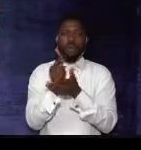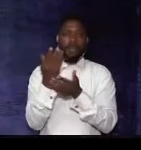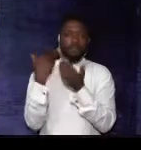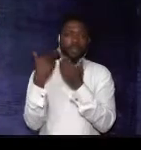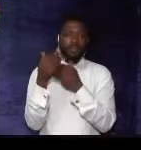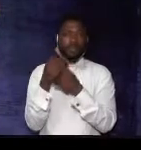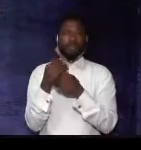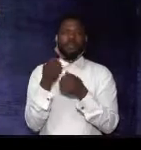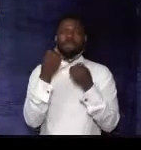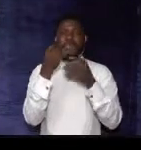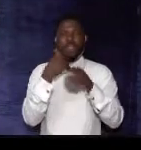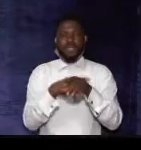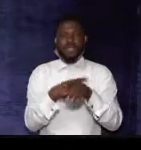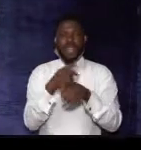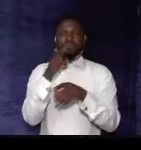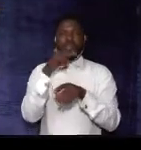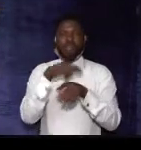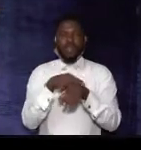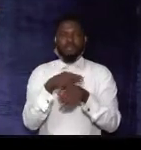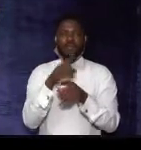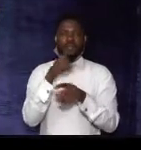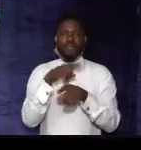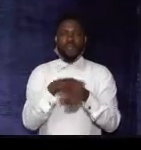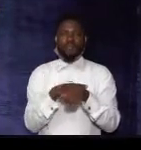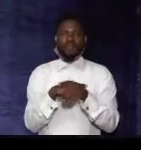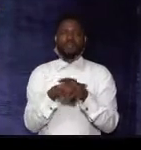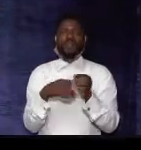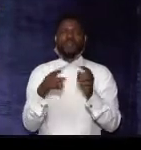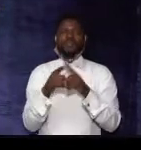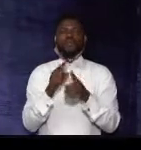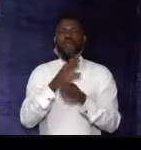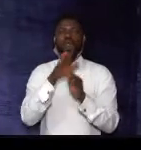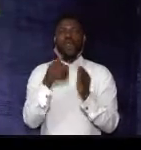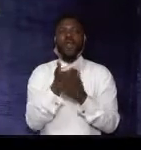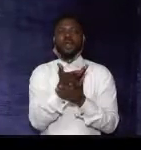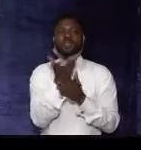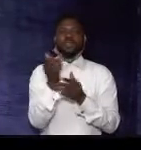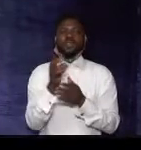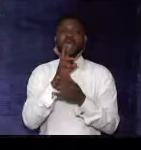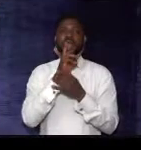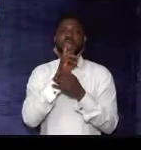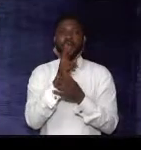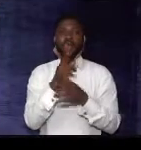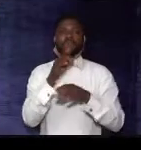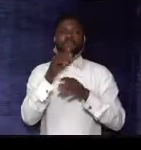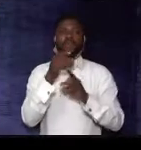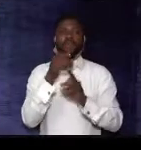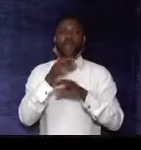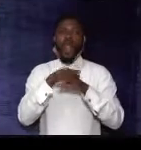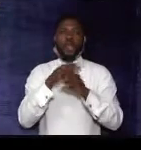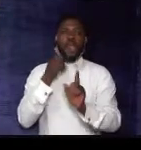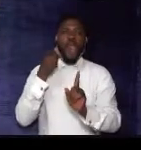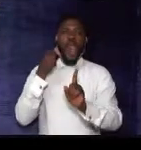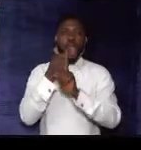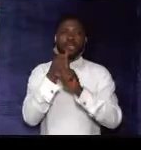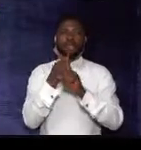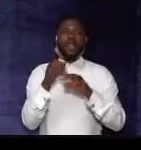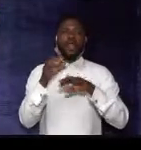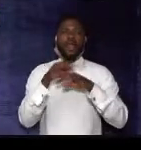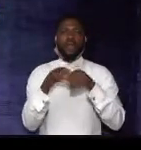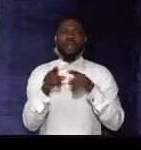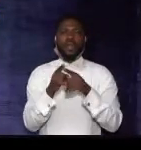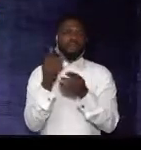before? Good. Many times, 2 times, 1 time. So all these are